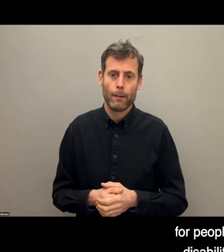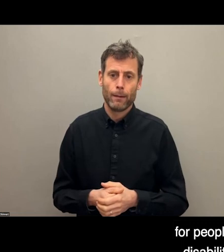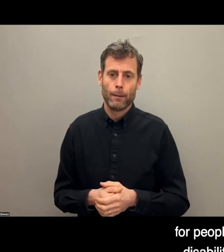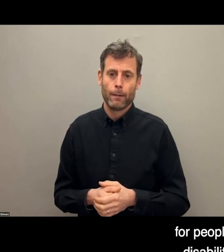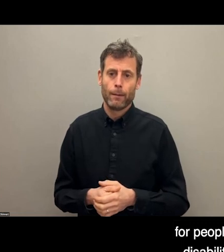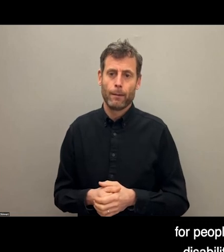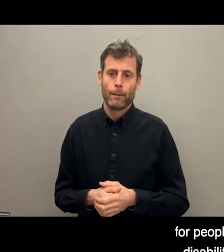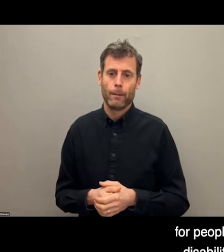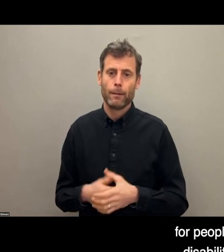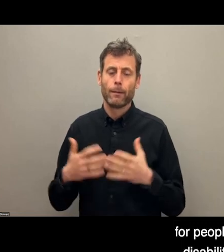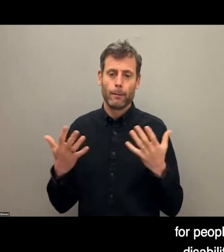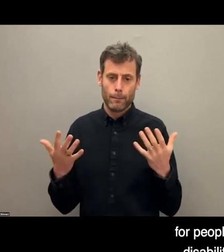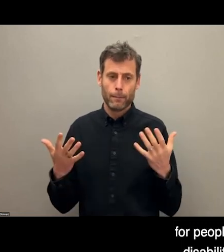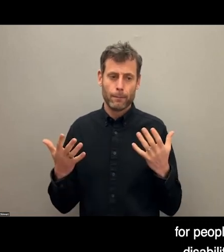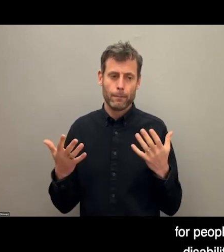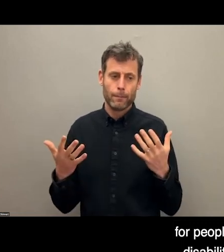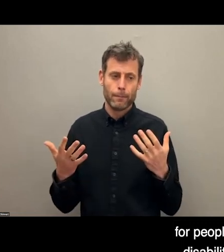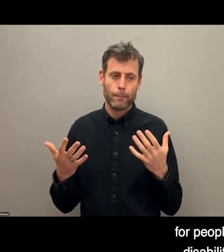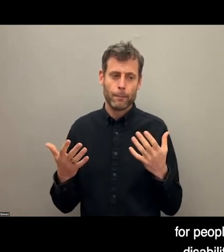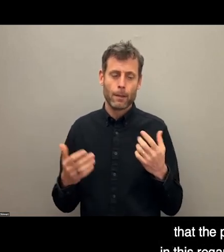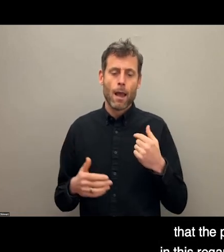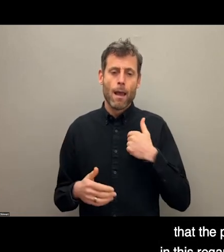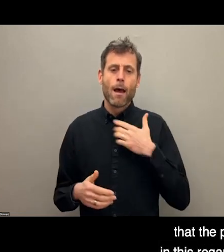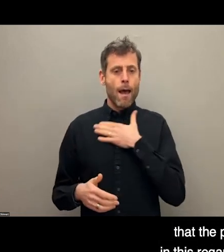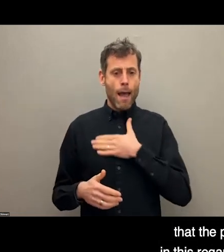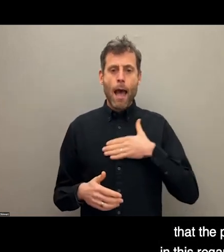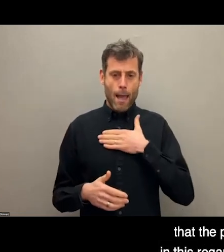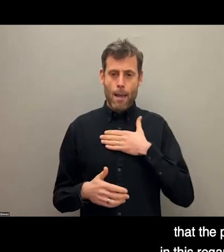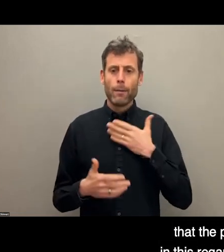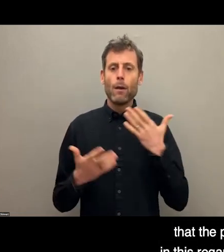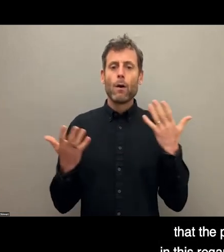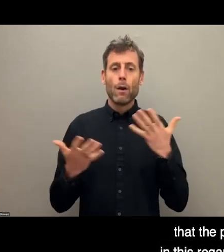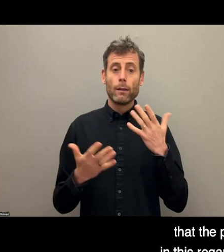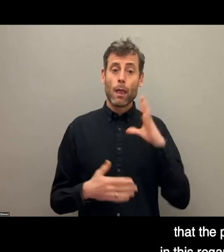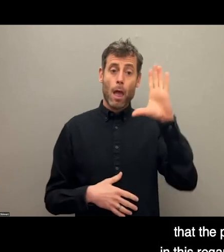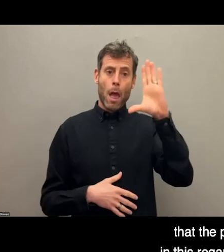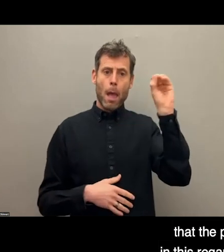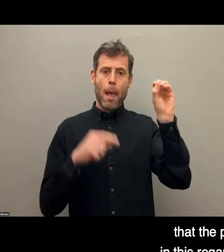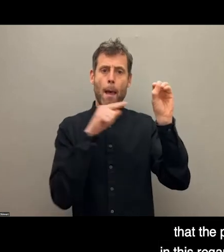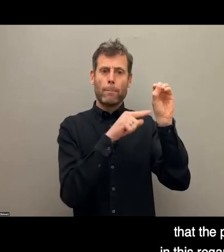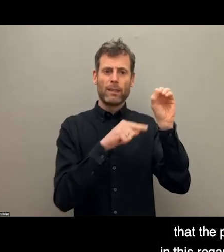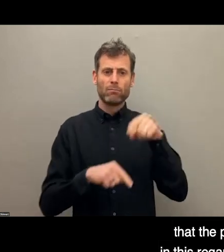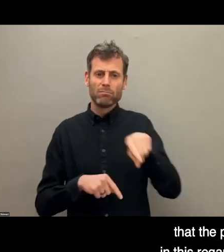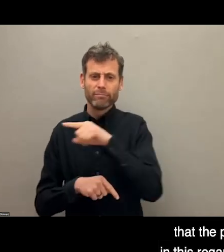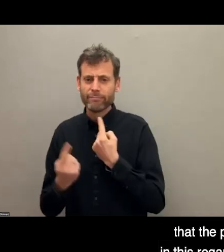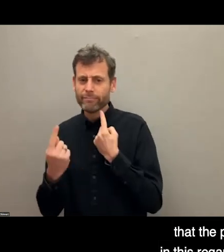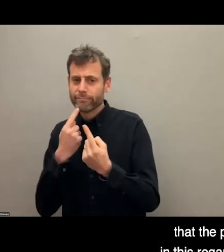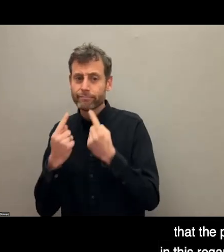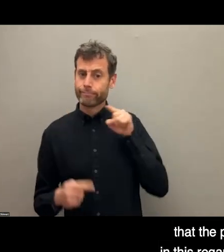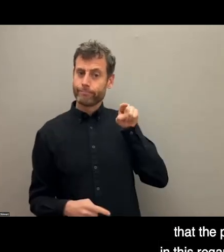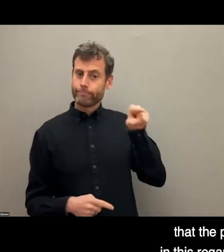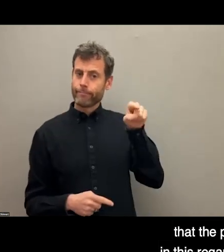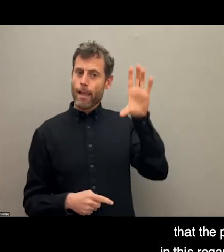with disabilities directly. And I'm glad to hear that the private sector was also brought up in